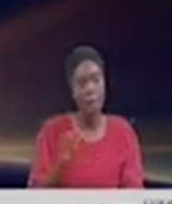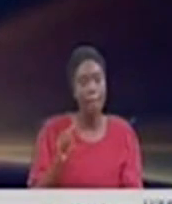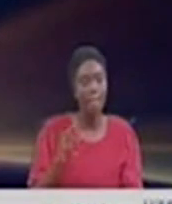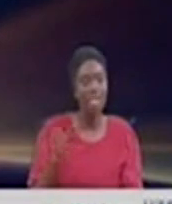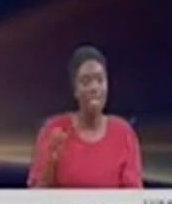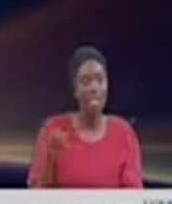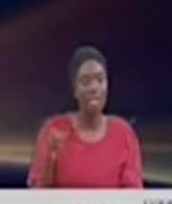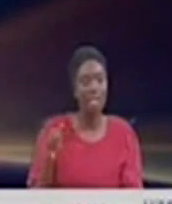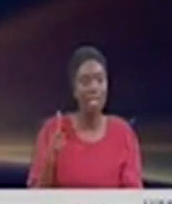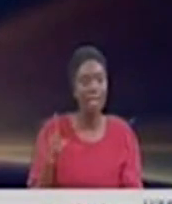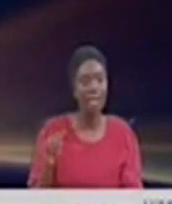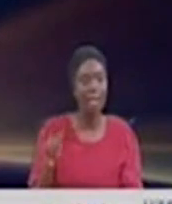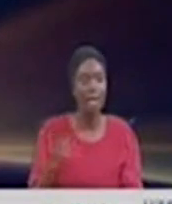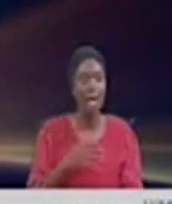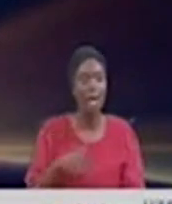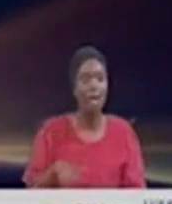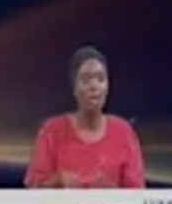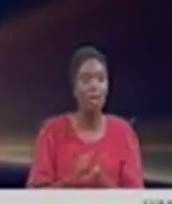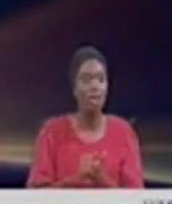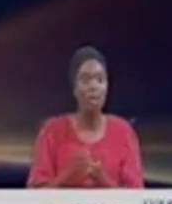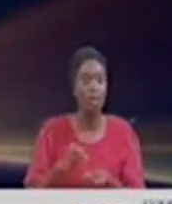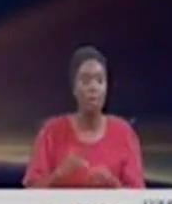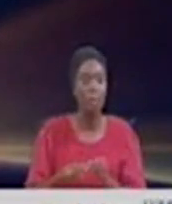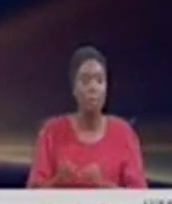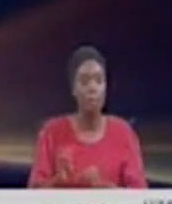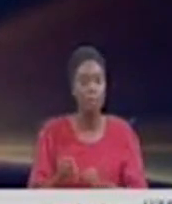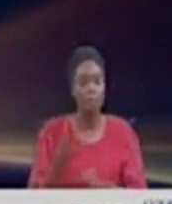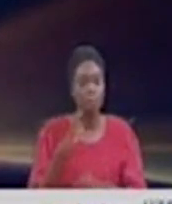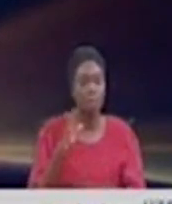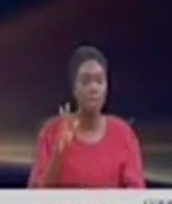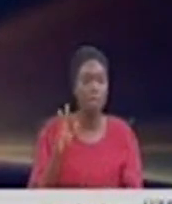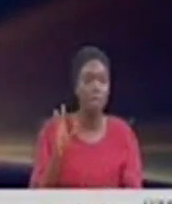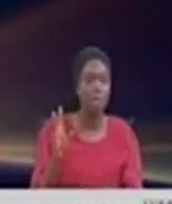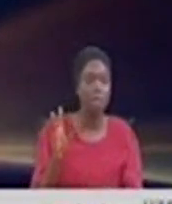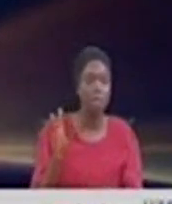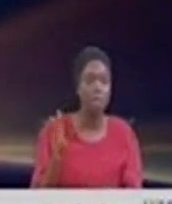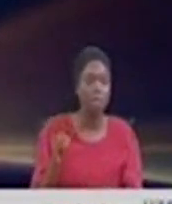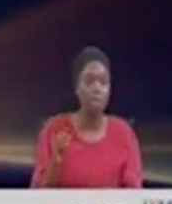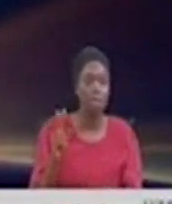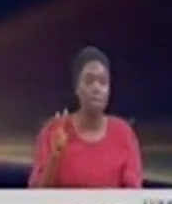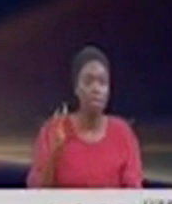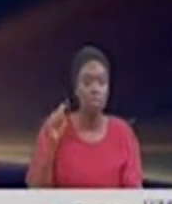and his host, and those that were numbered of them, were